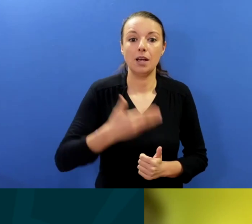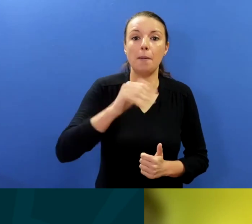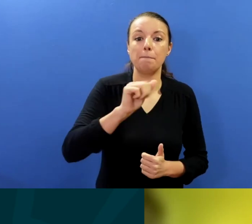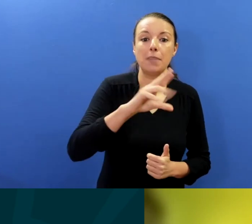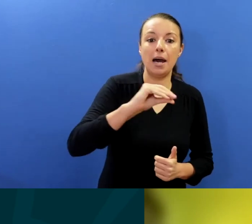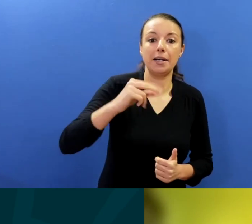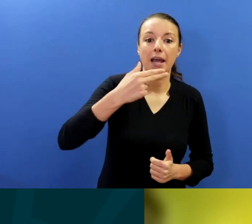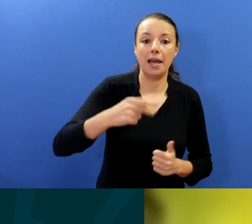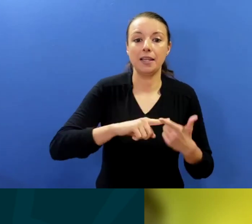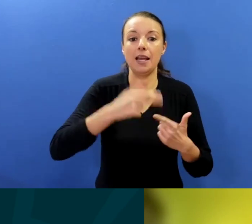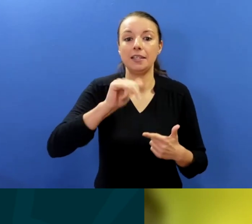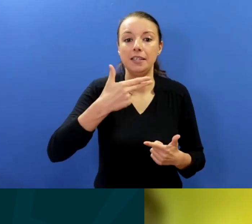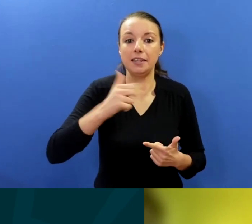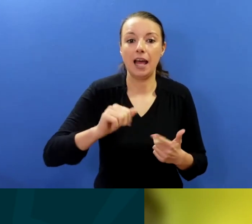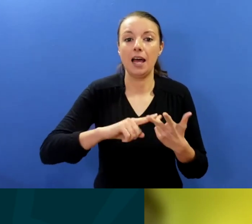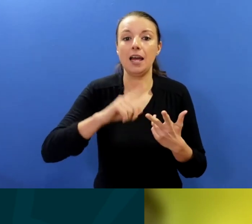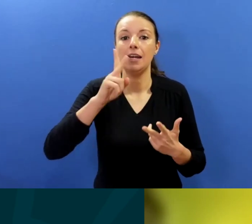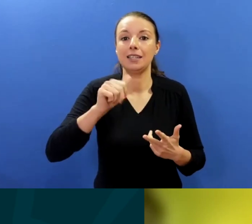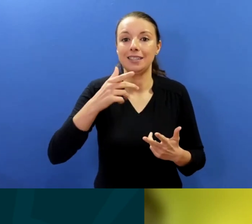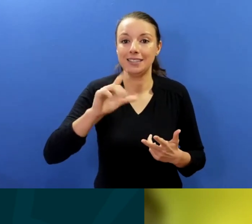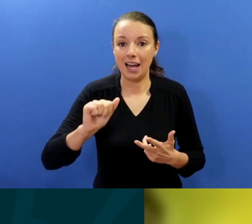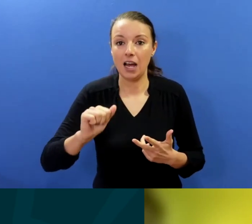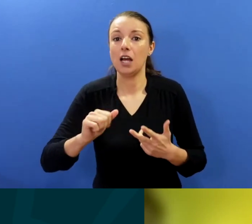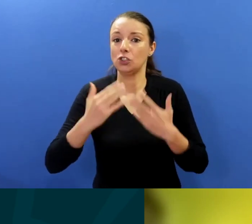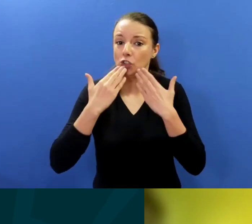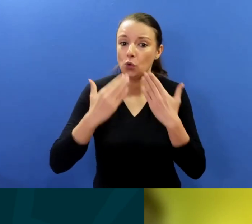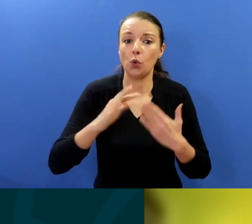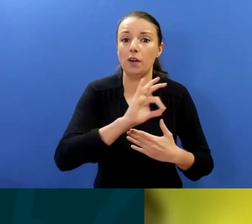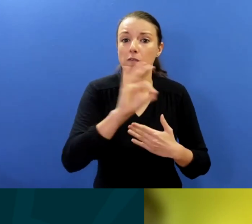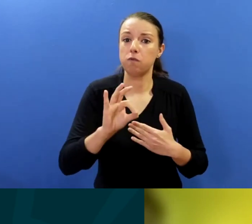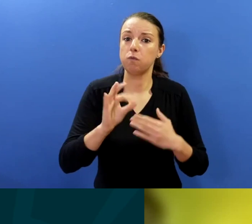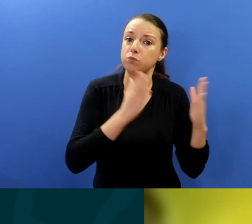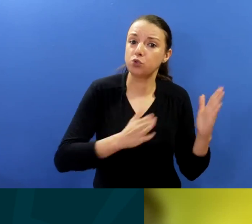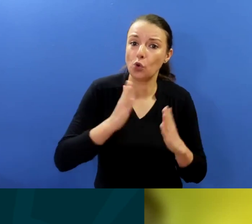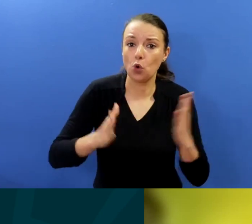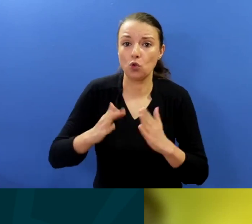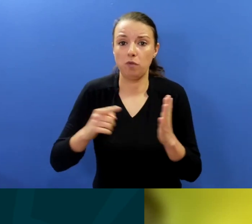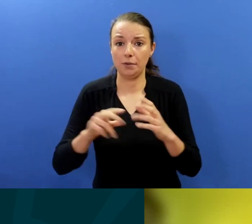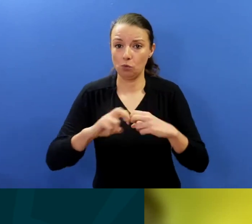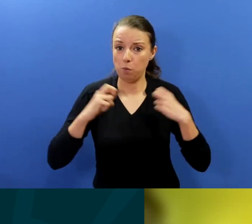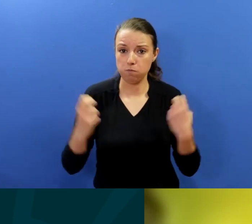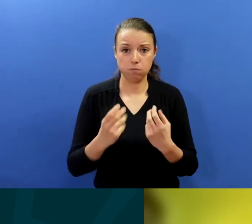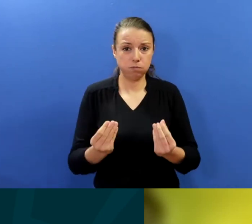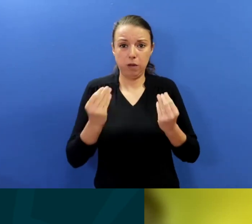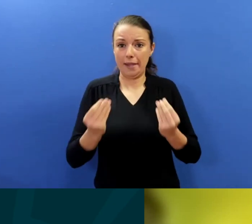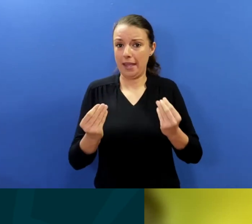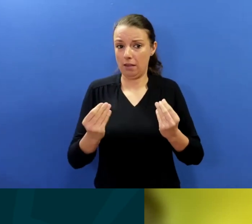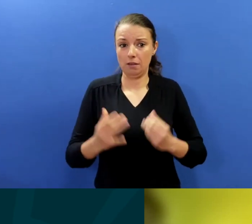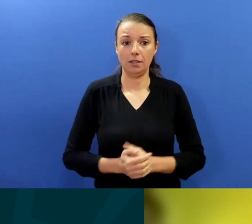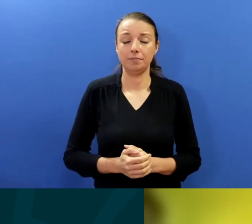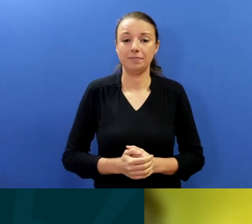participants, to Maren Kornman, Nina Dauch, and Kinga Frank for your effort